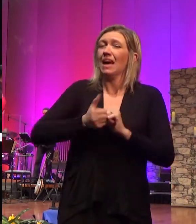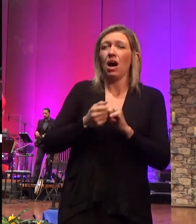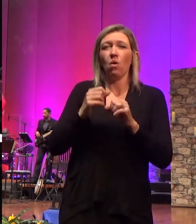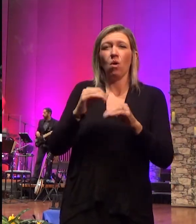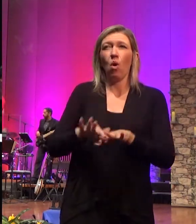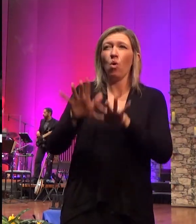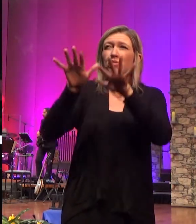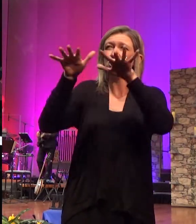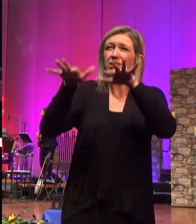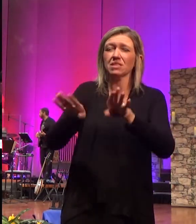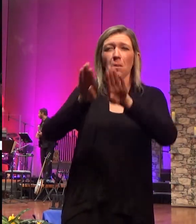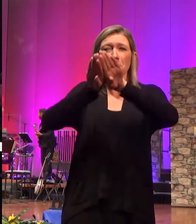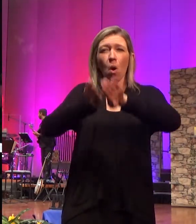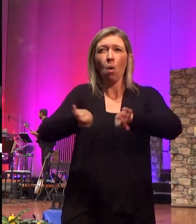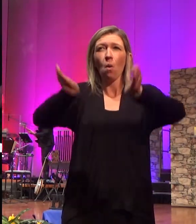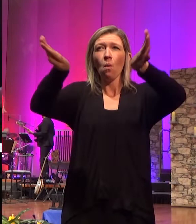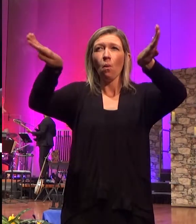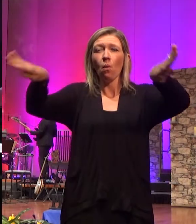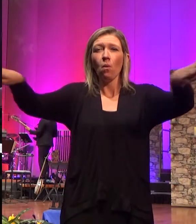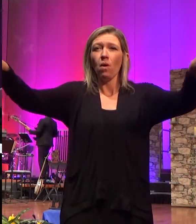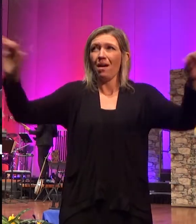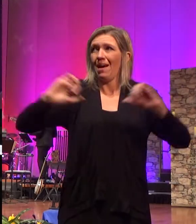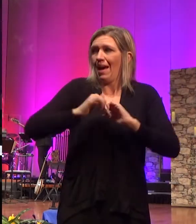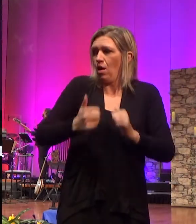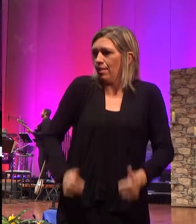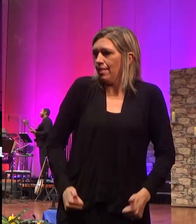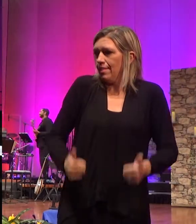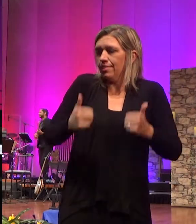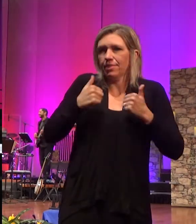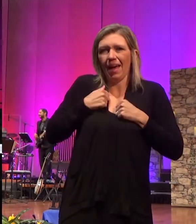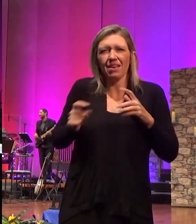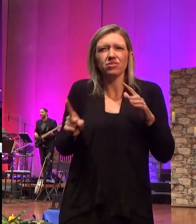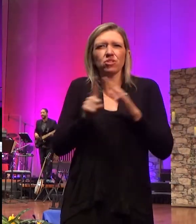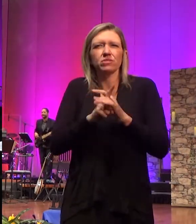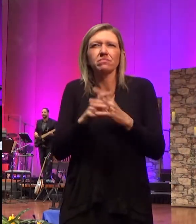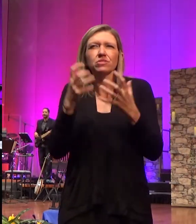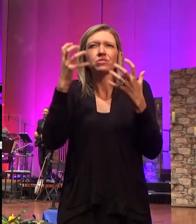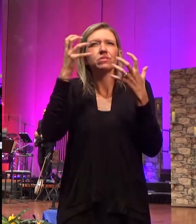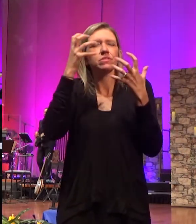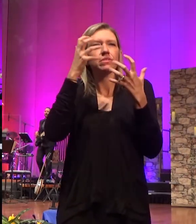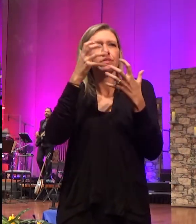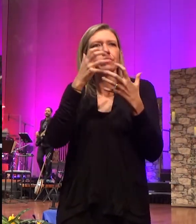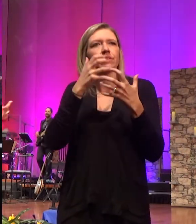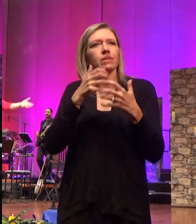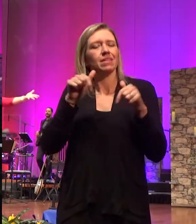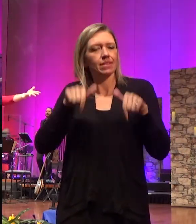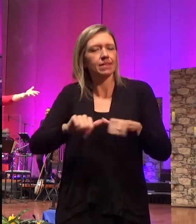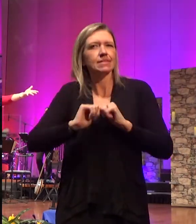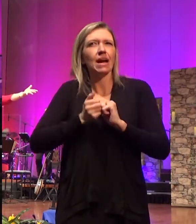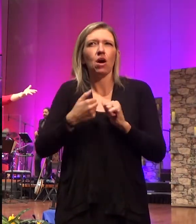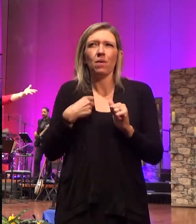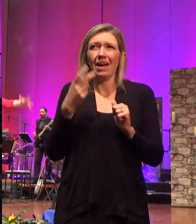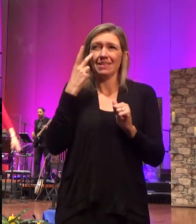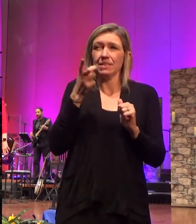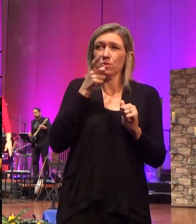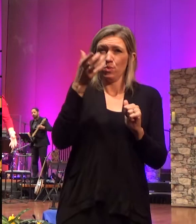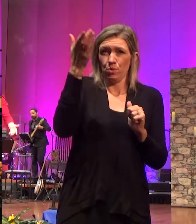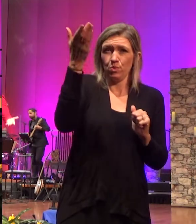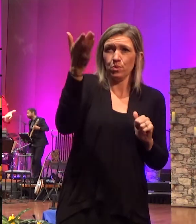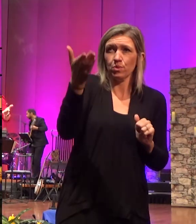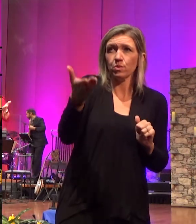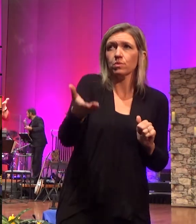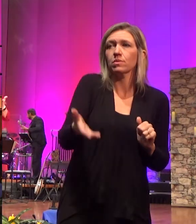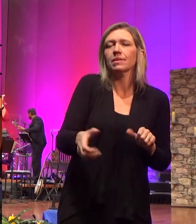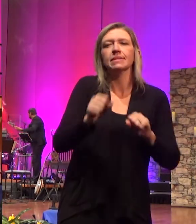oceans have to part. This is how light comes through the dark. This is how I see who you are.